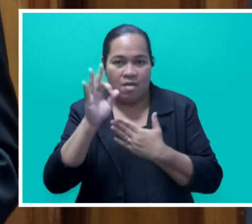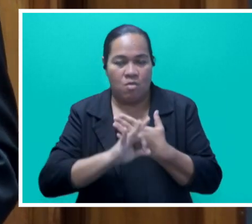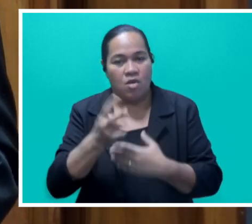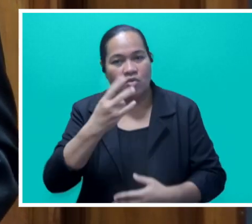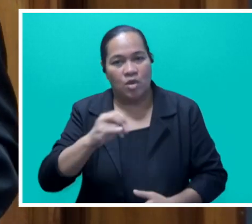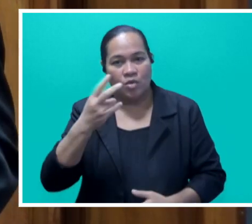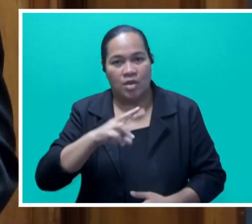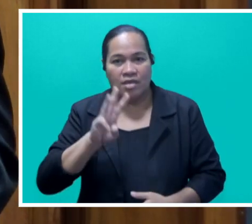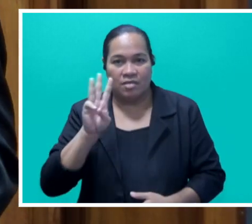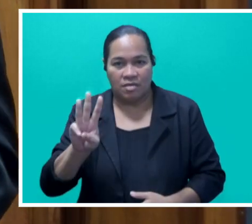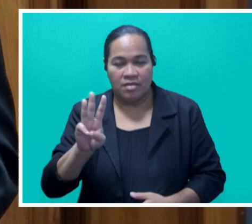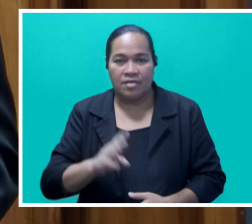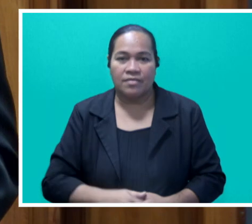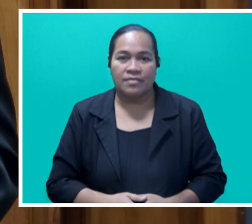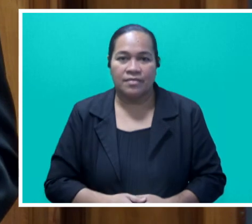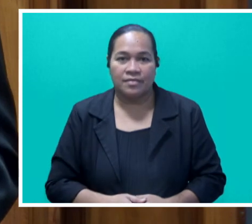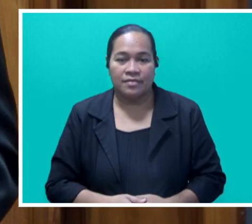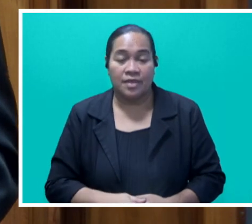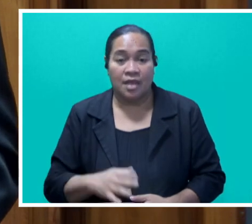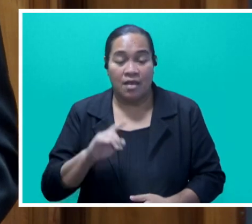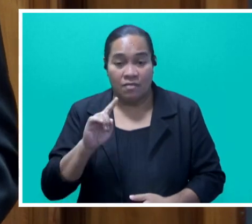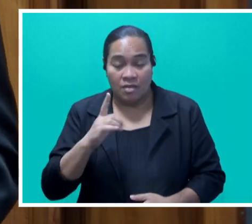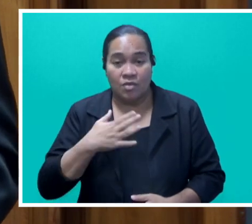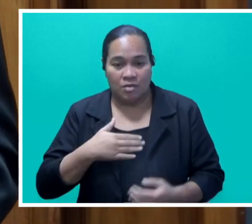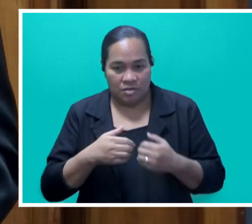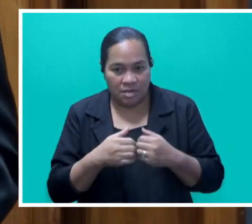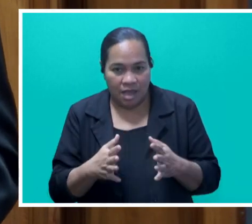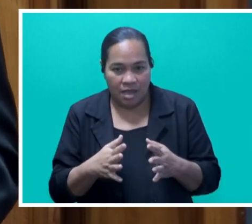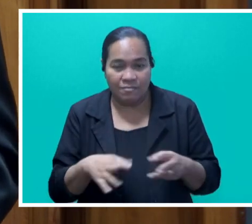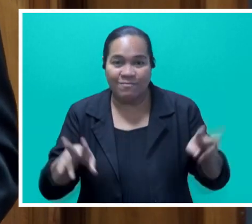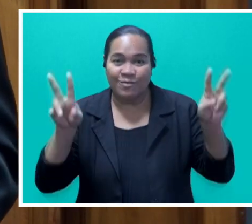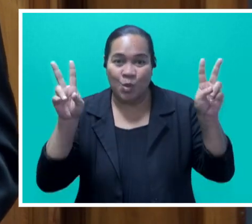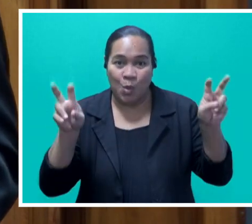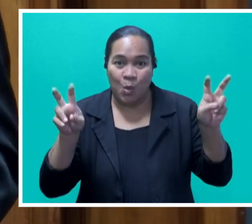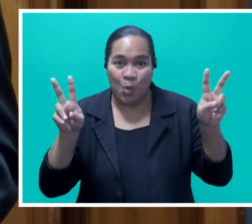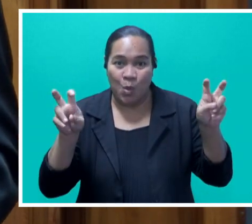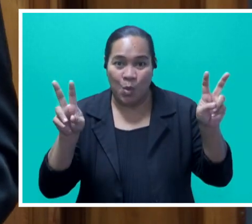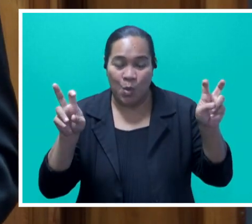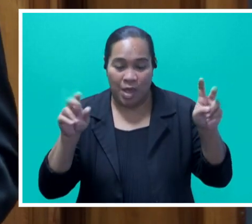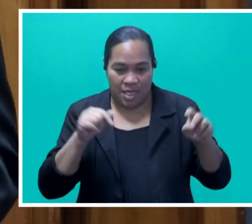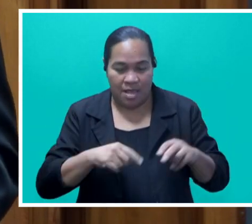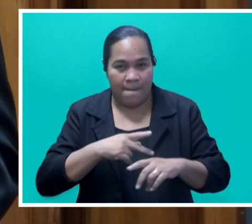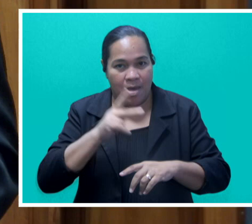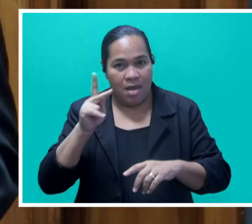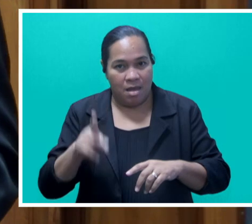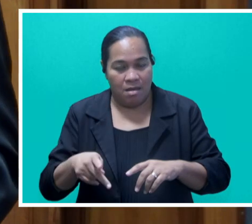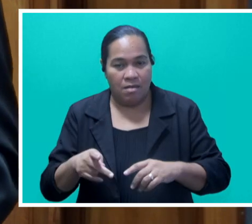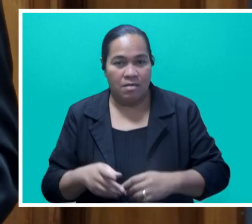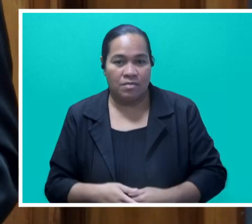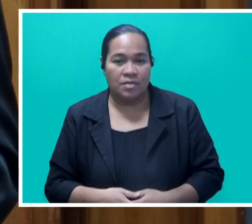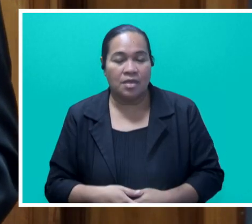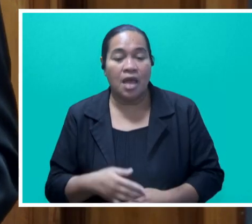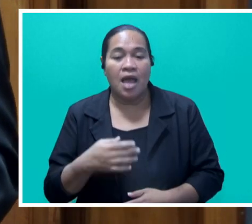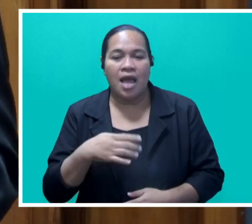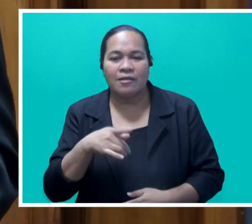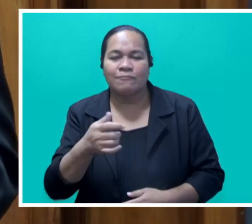2023. May I begin with the following quote in this august House, and I'm taking you